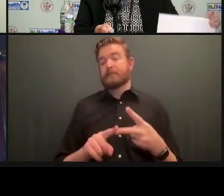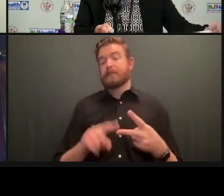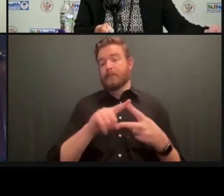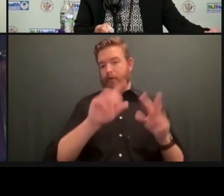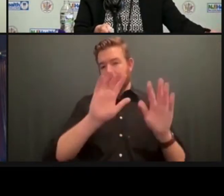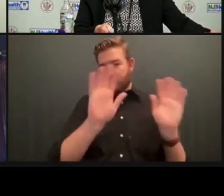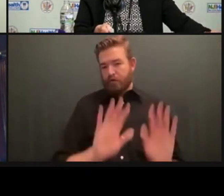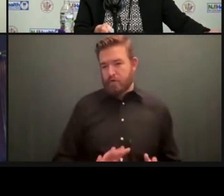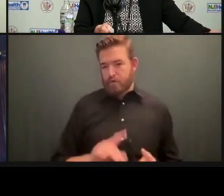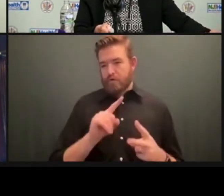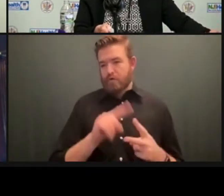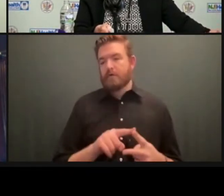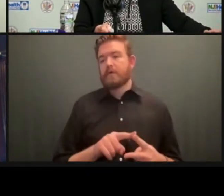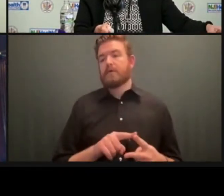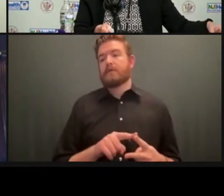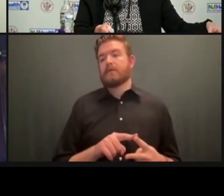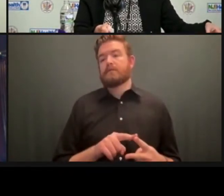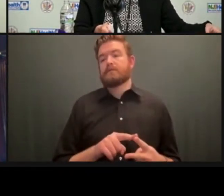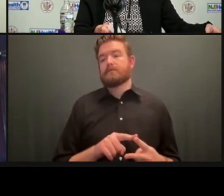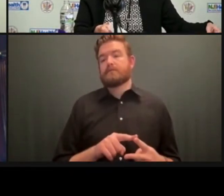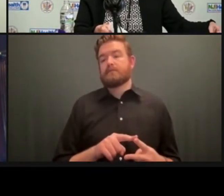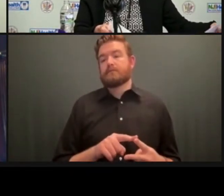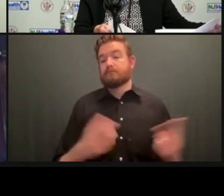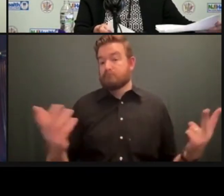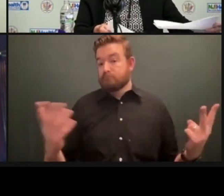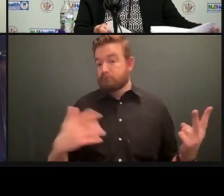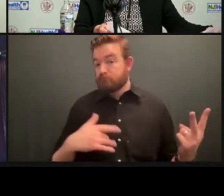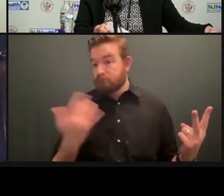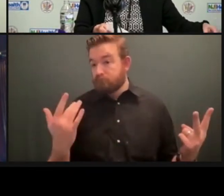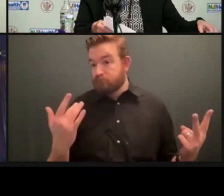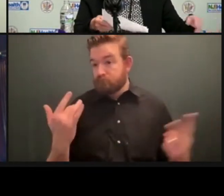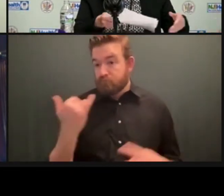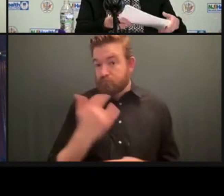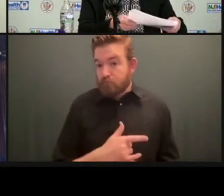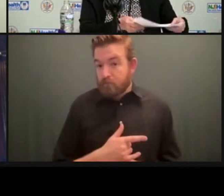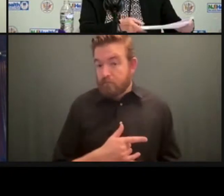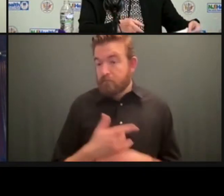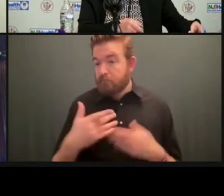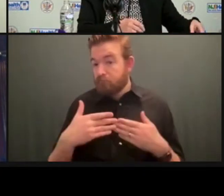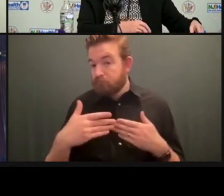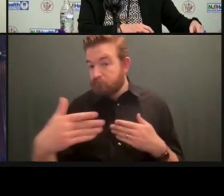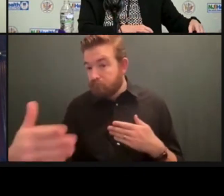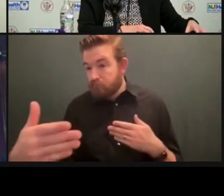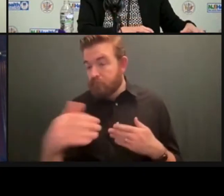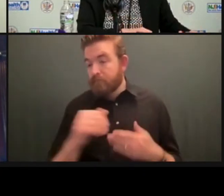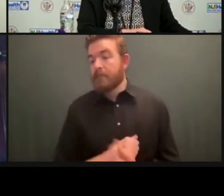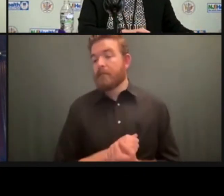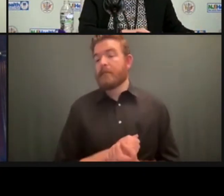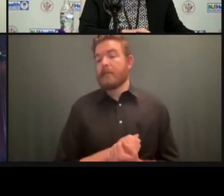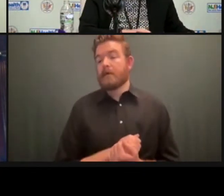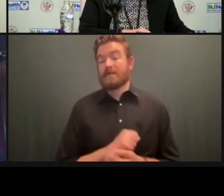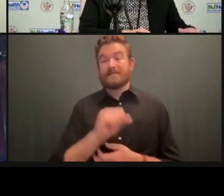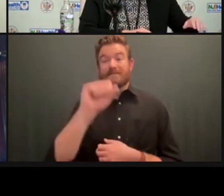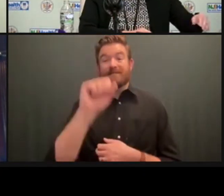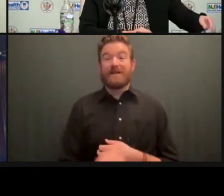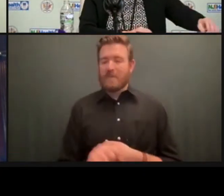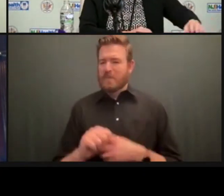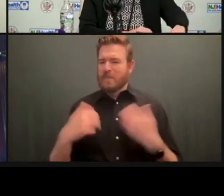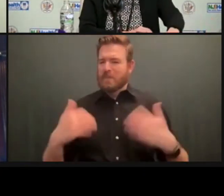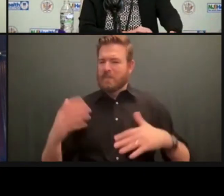and where it is and where you see it going. I mentioned earlier, and I know you know this, but the South has been getting clobbered this morning with